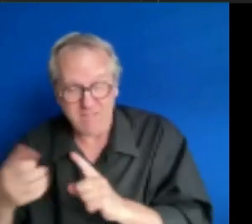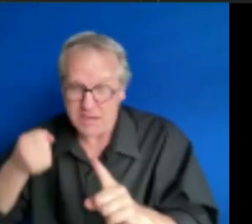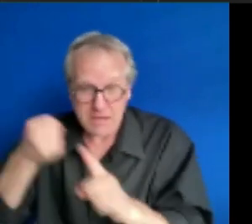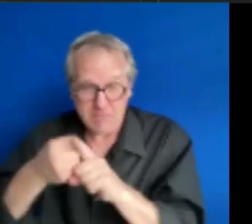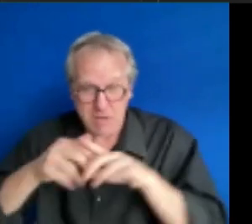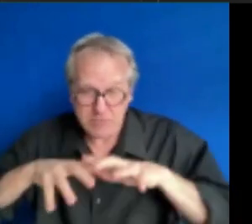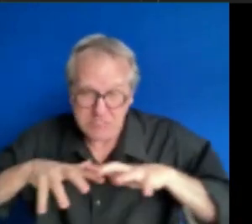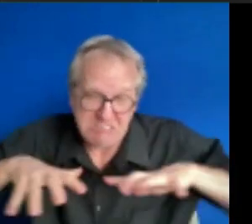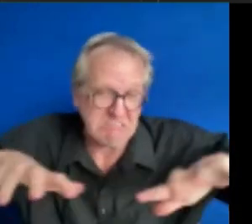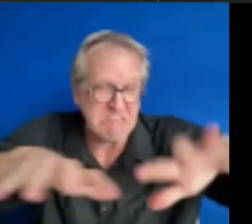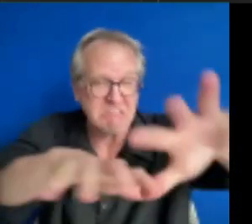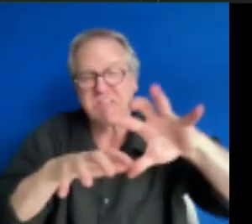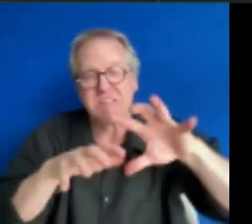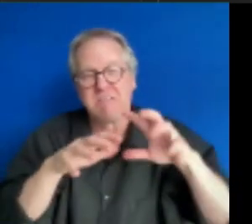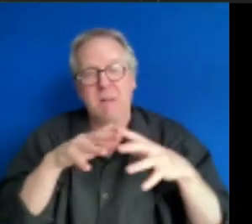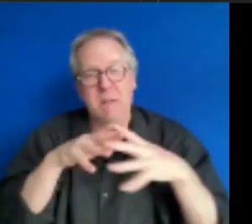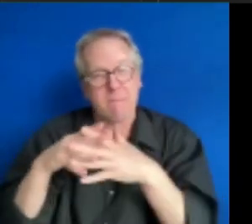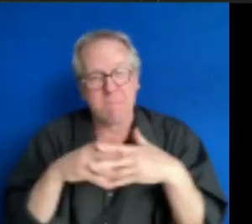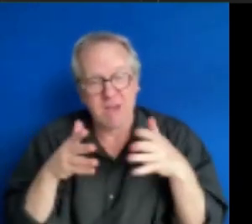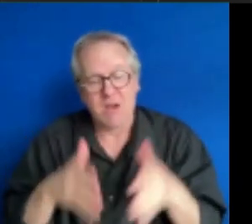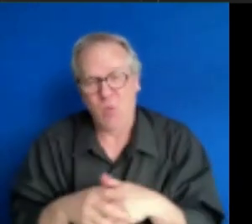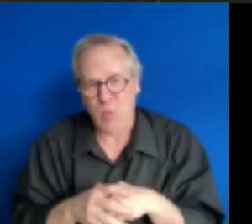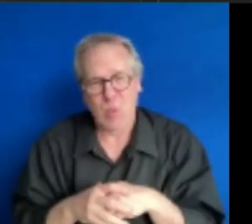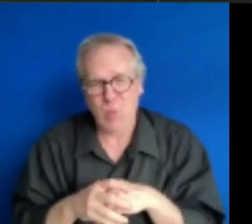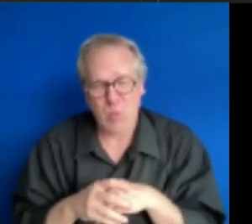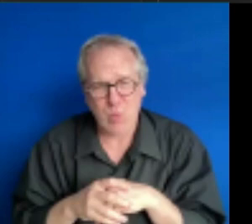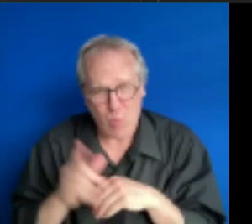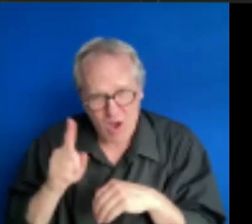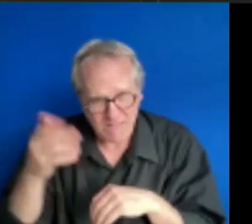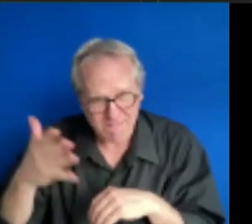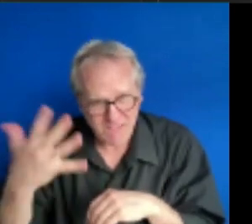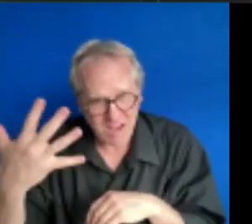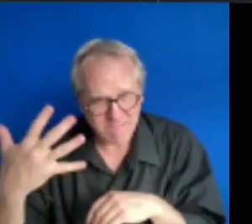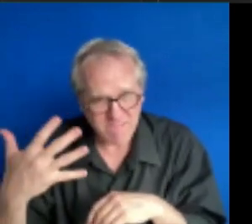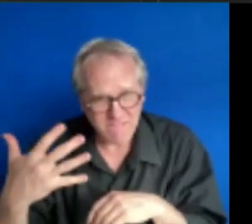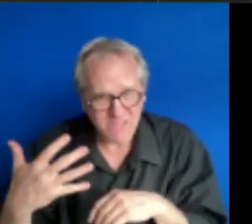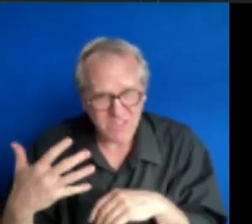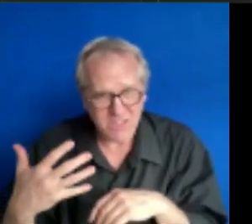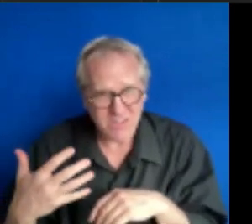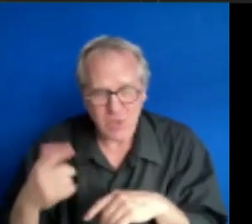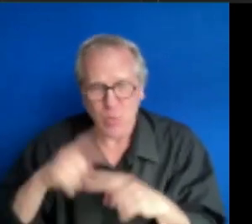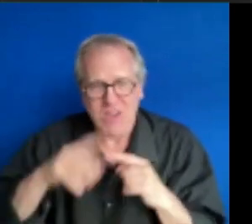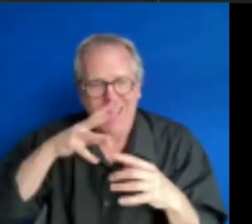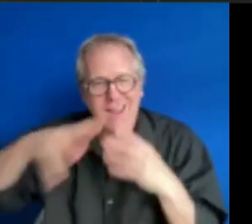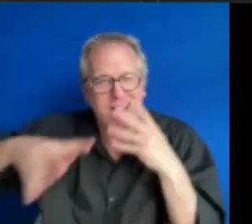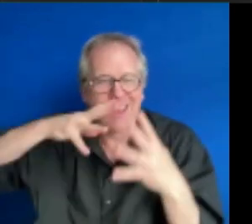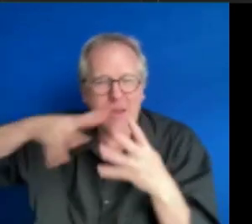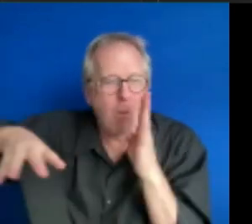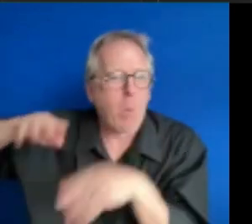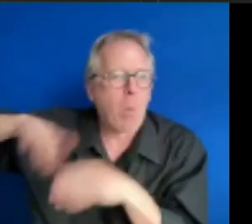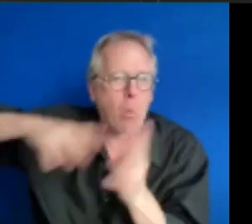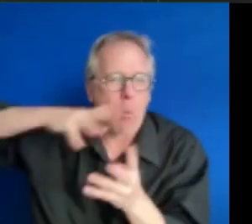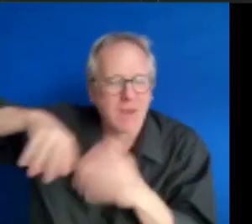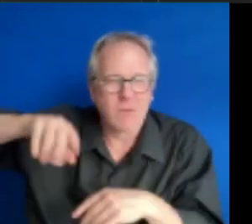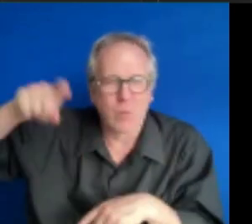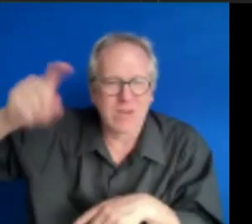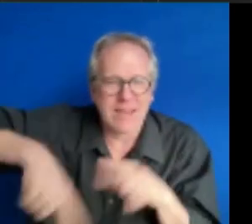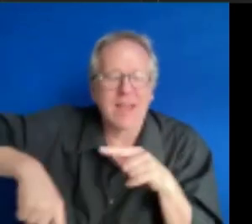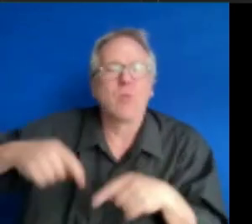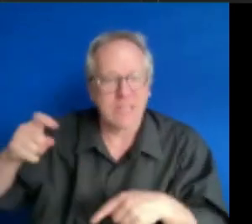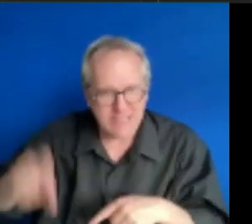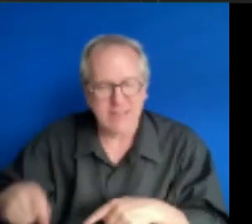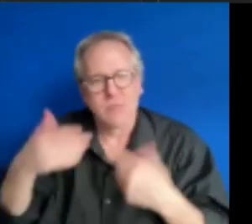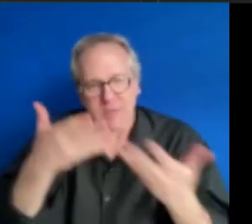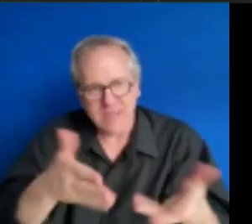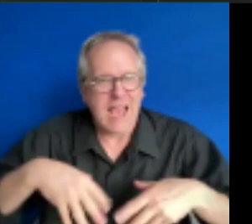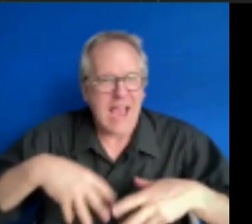wide swath of our country that, you know, we can't ignore it anymore. So I do think we need to be on the streets. I do